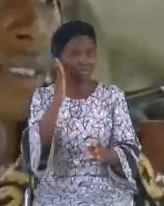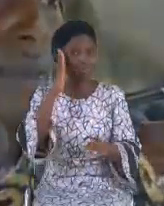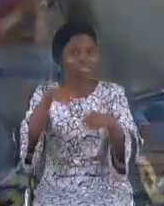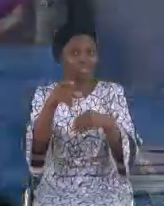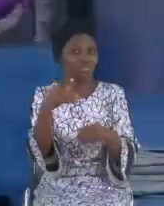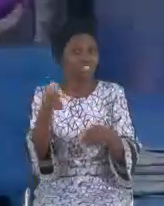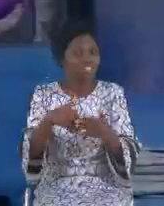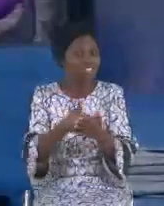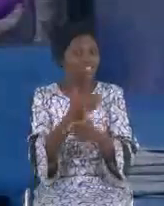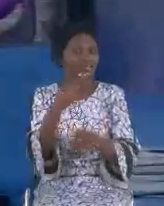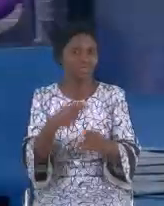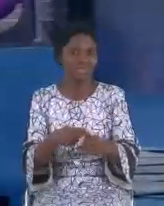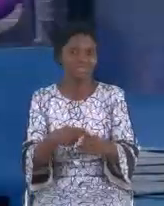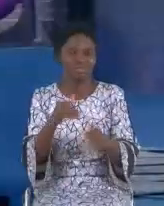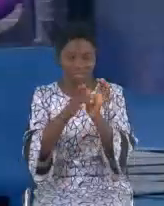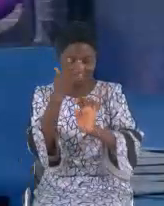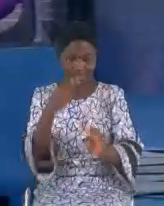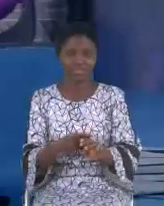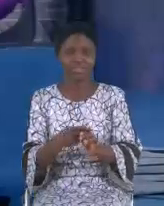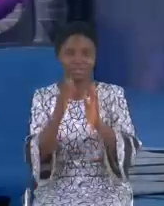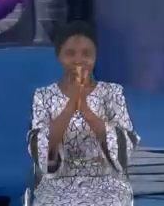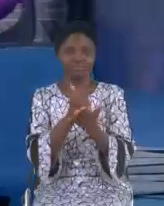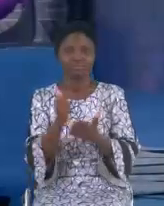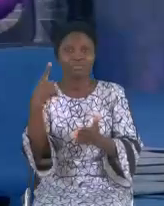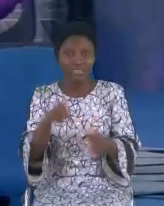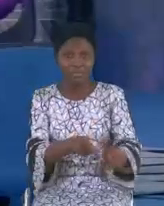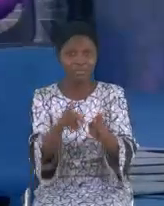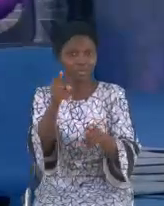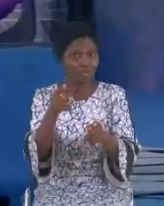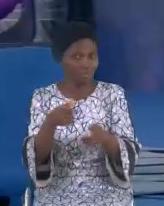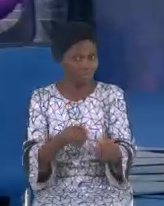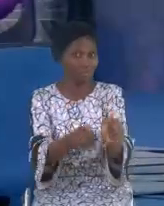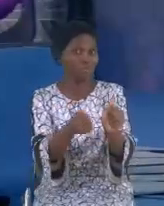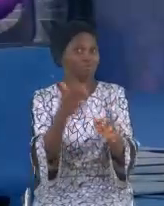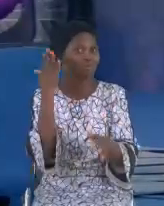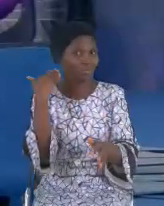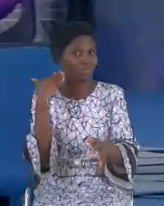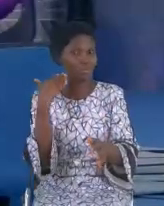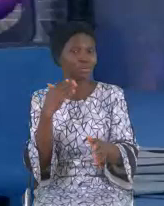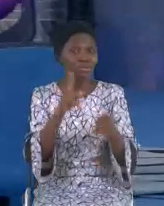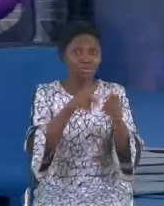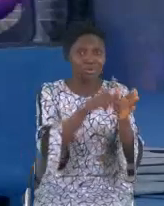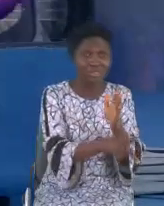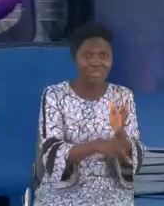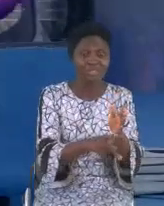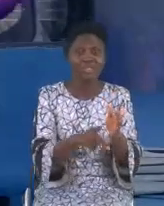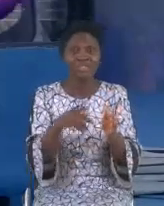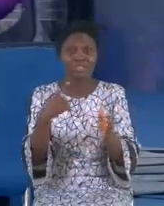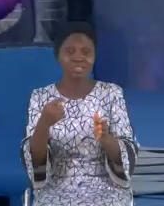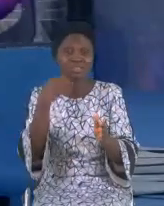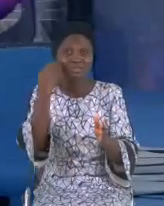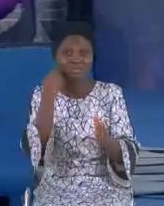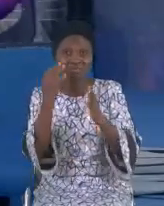name. The past name they used to call is a robber, is a thief, is a fornicator, is an